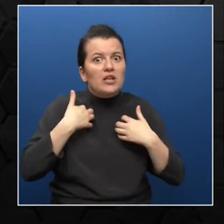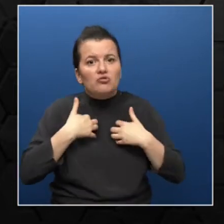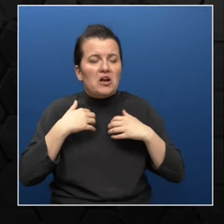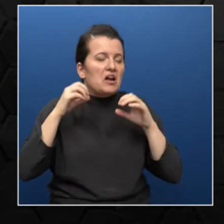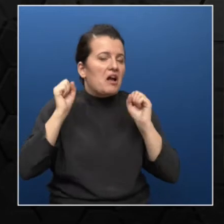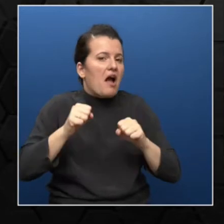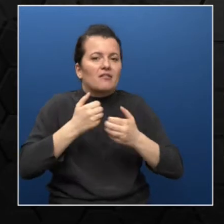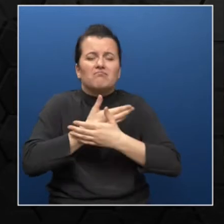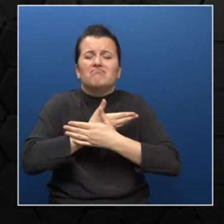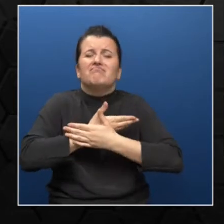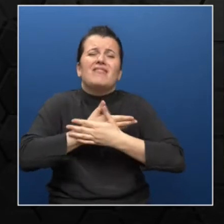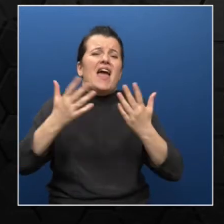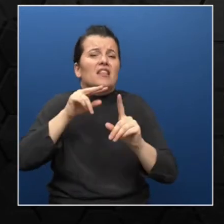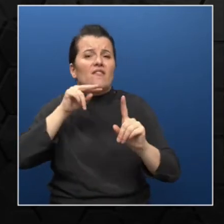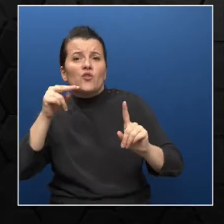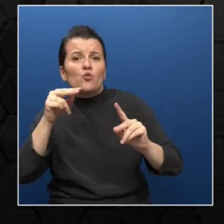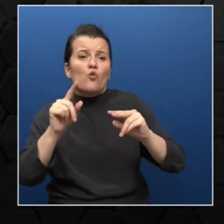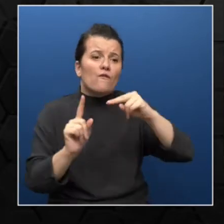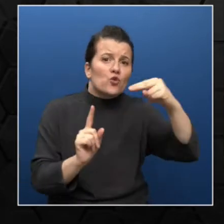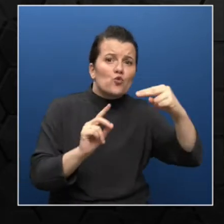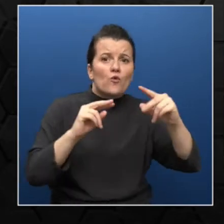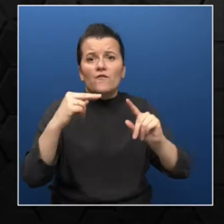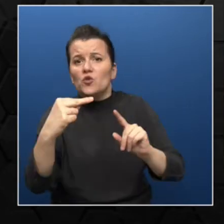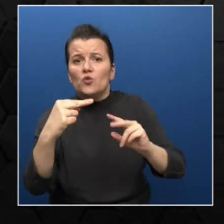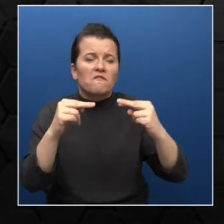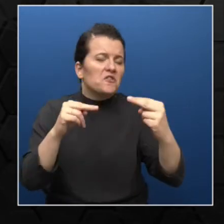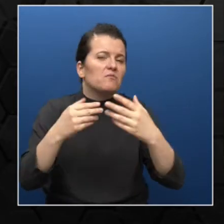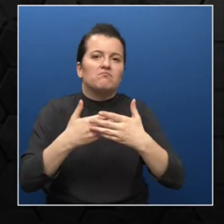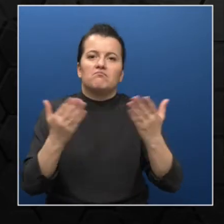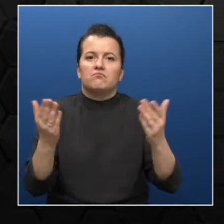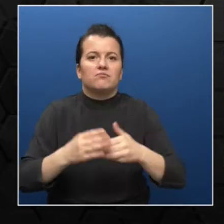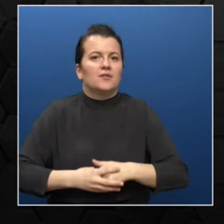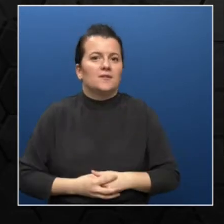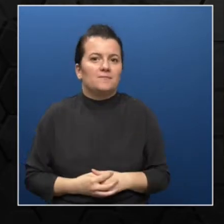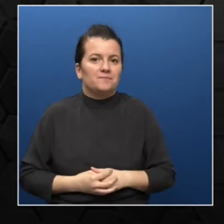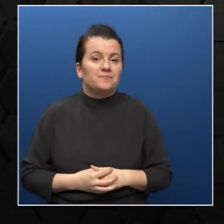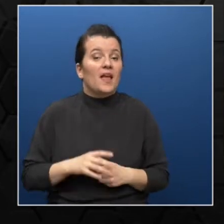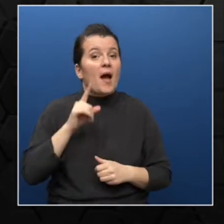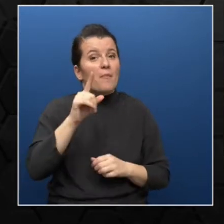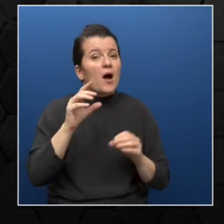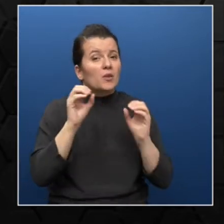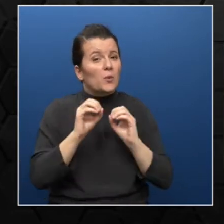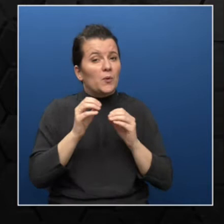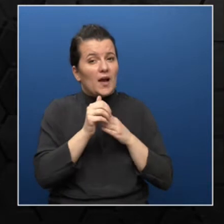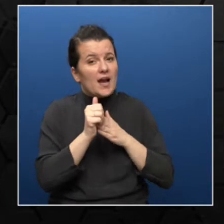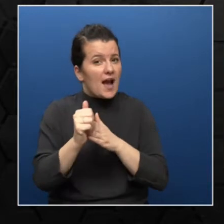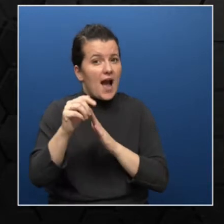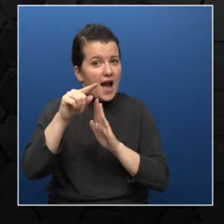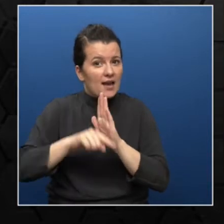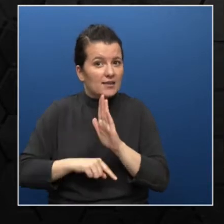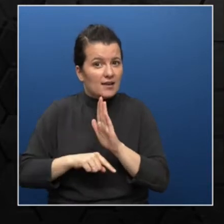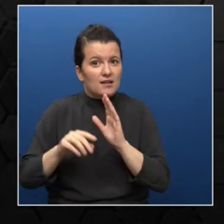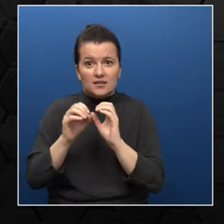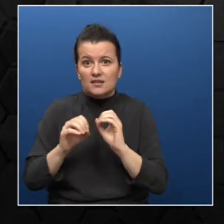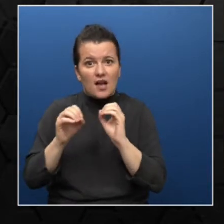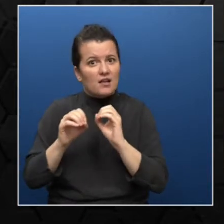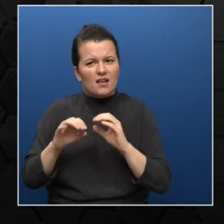also, this is something that I've seen out of experience, and that is that without guidance, working on a paper becomes a little